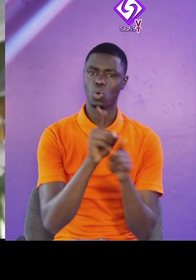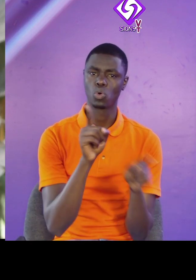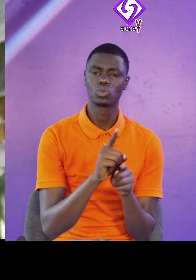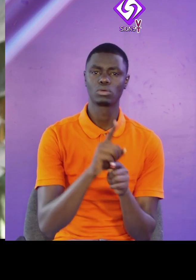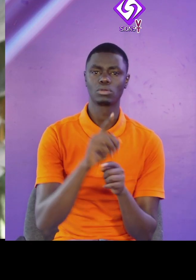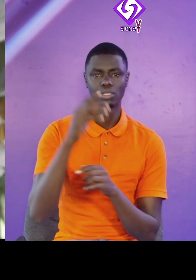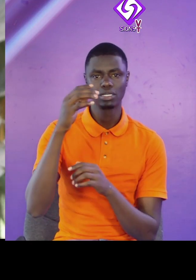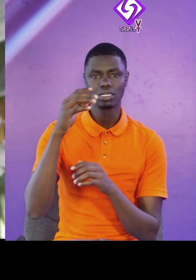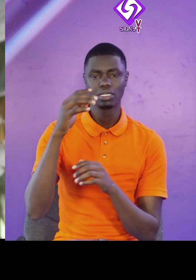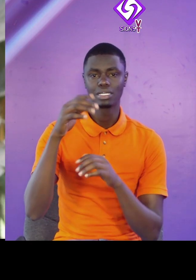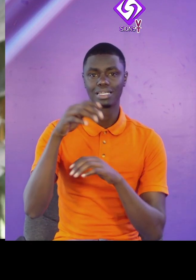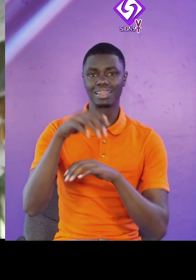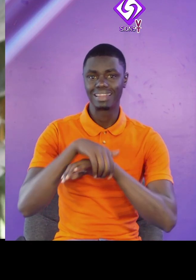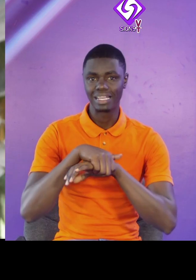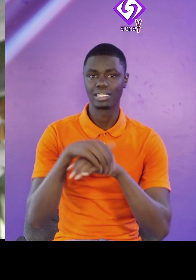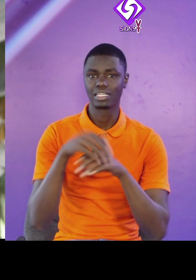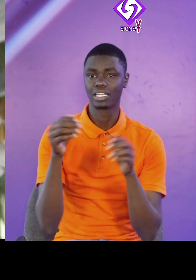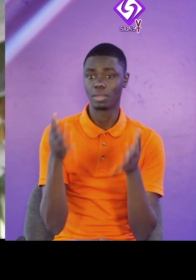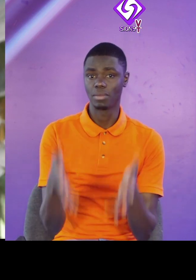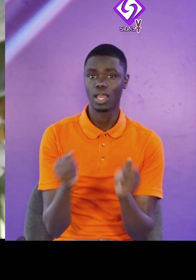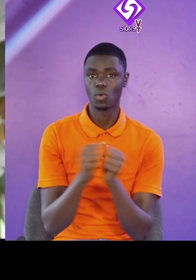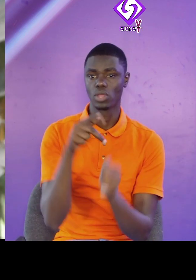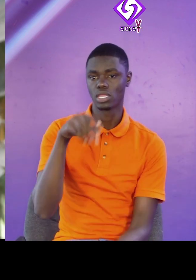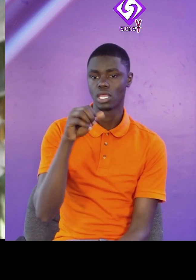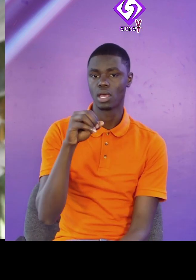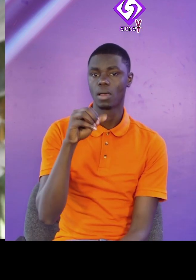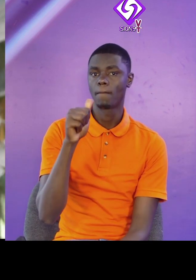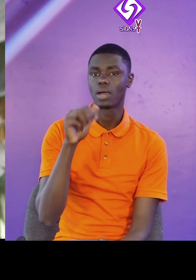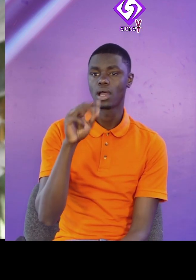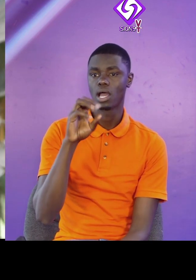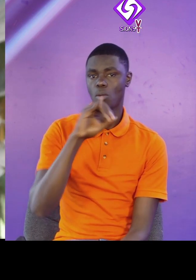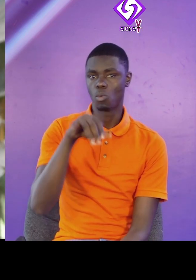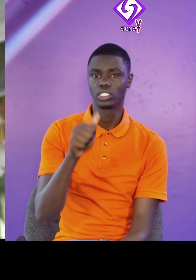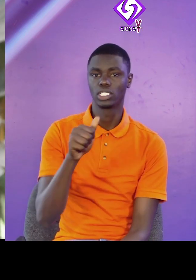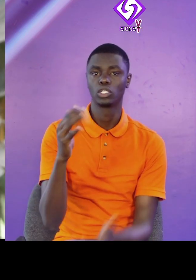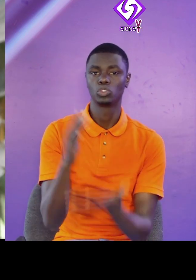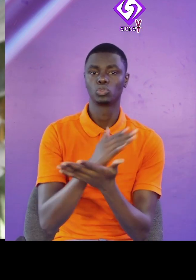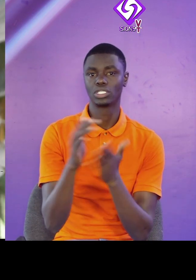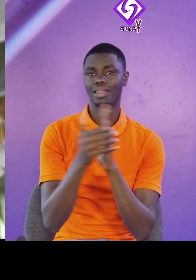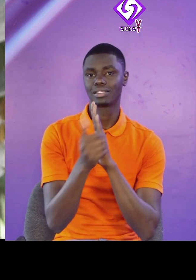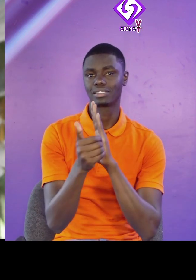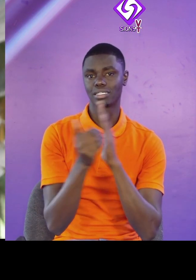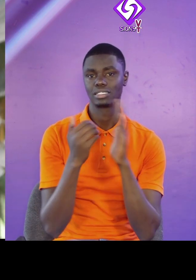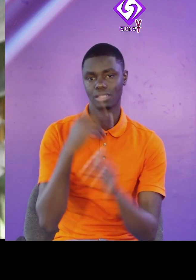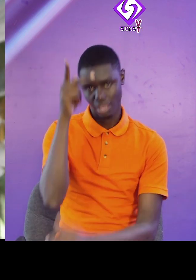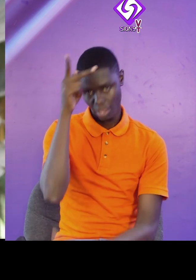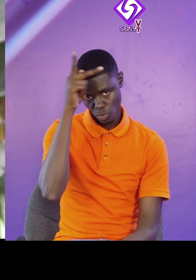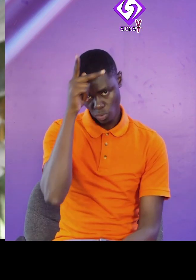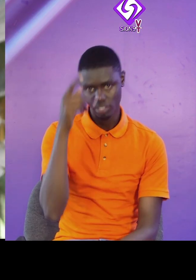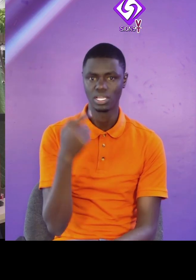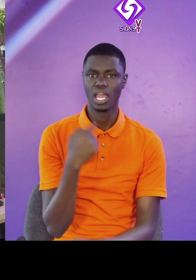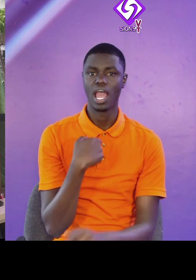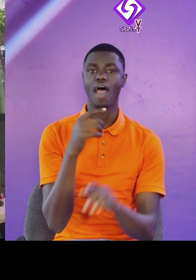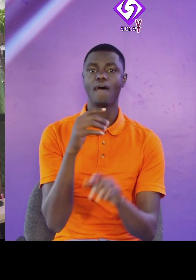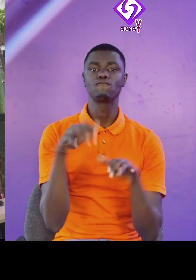now here with Pamoja to share those skills and knowledge in Kenya. I'm from Zimbabwe,